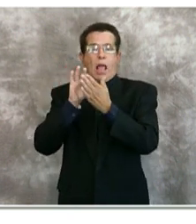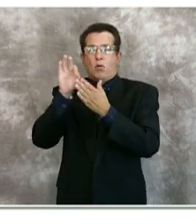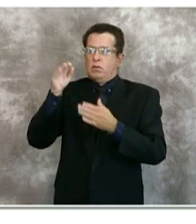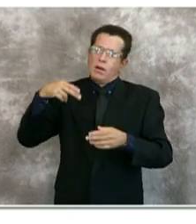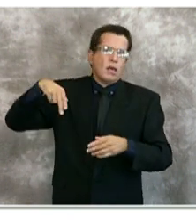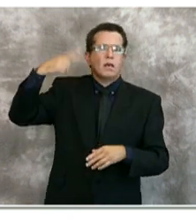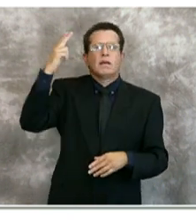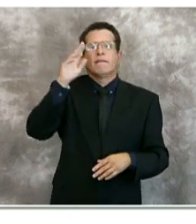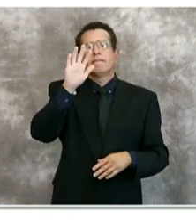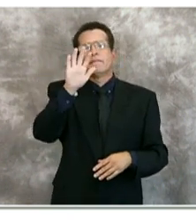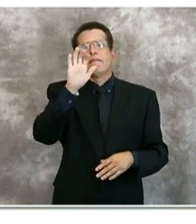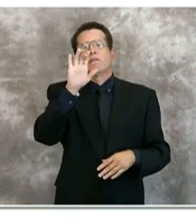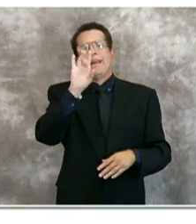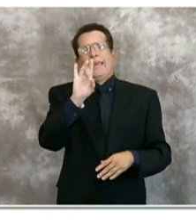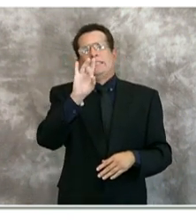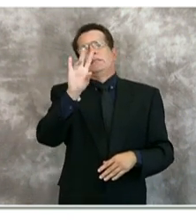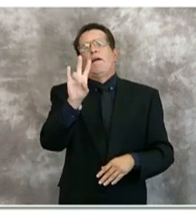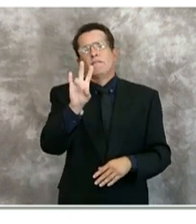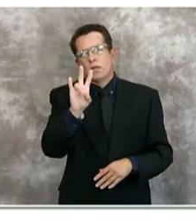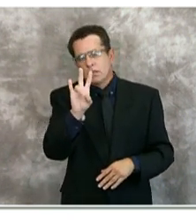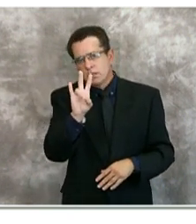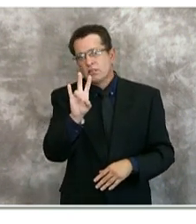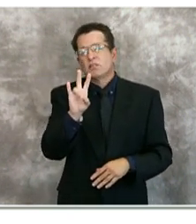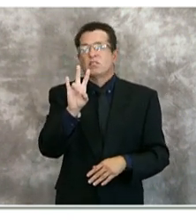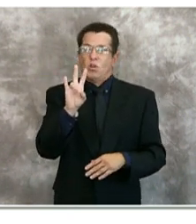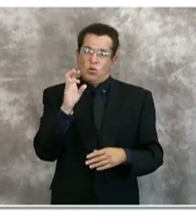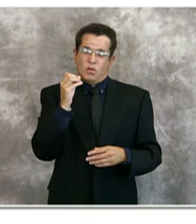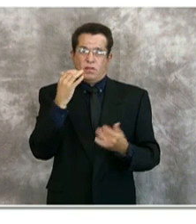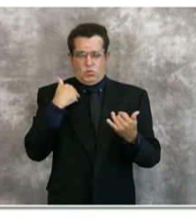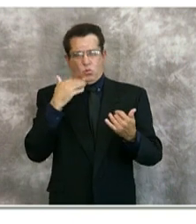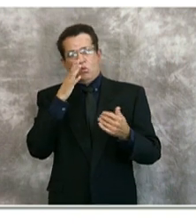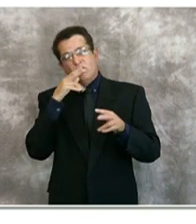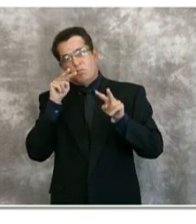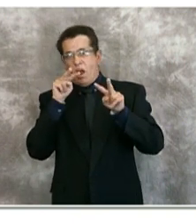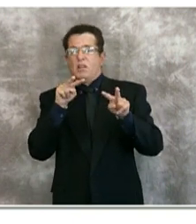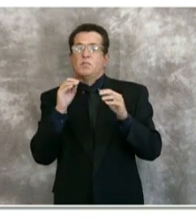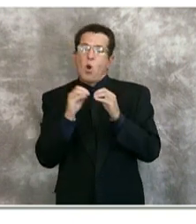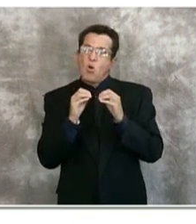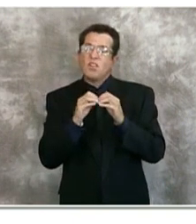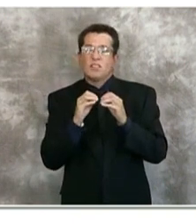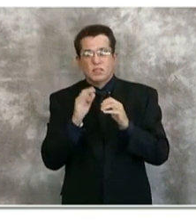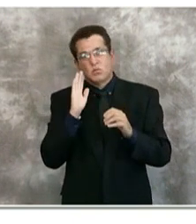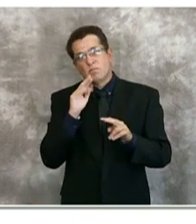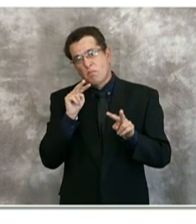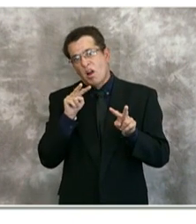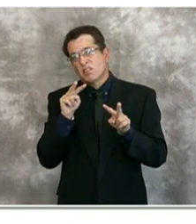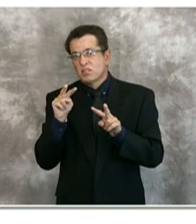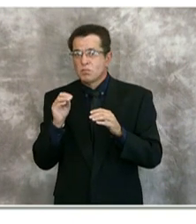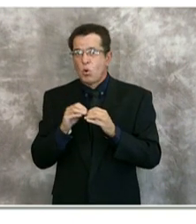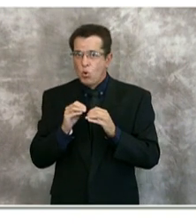is 587. So again, we will continue to monitor.